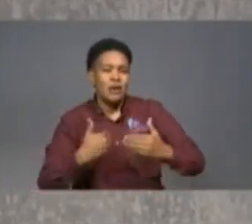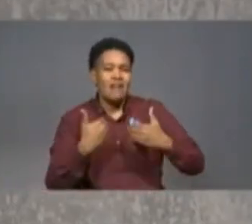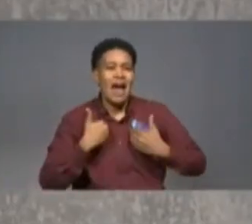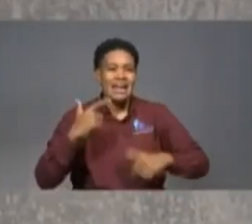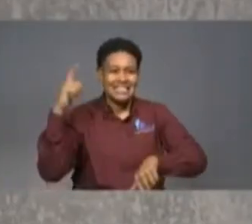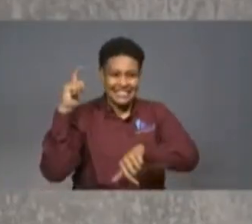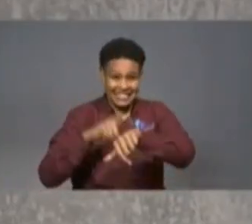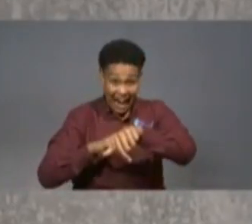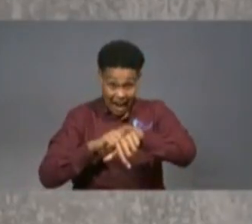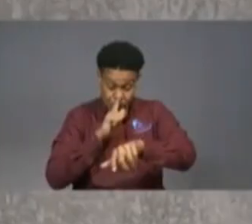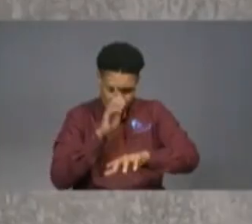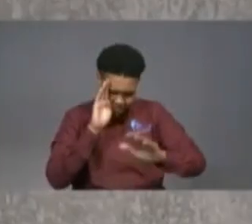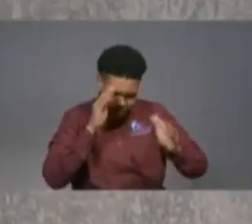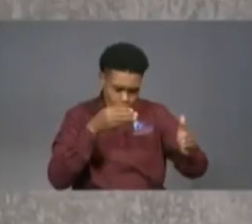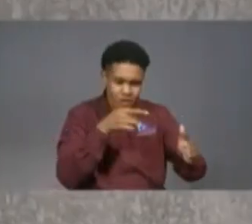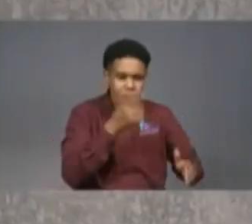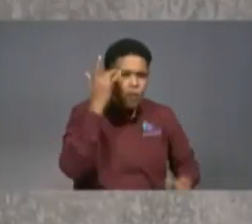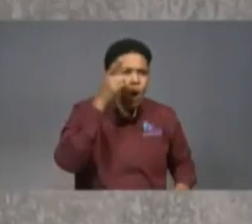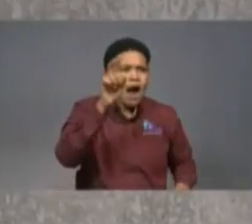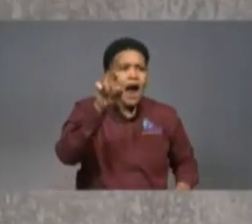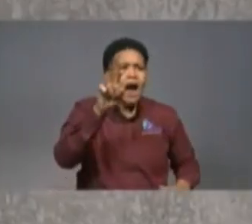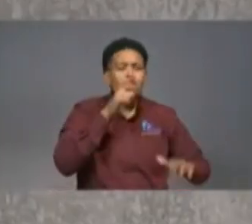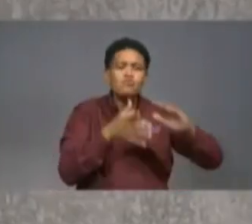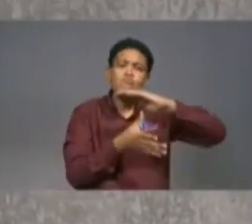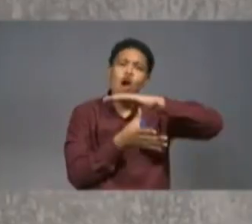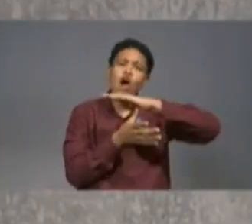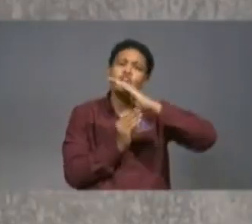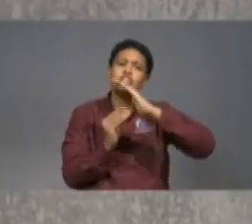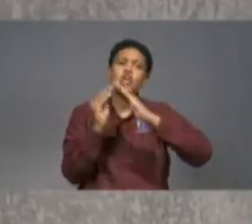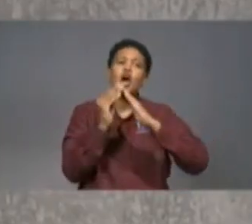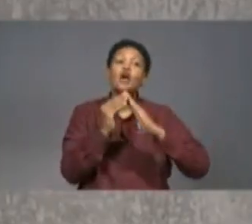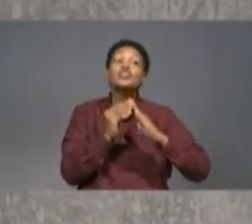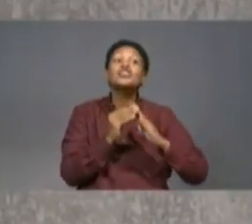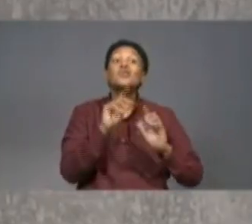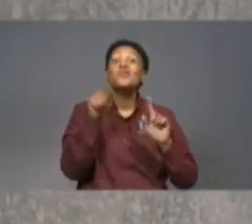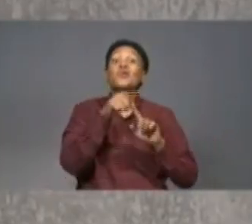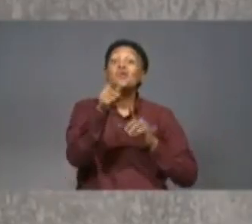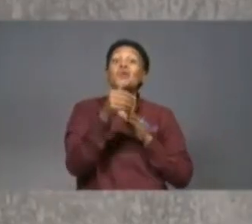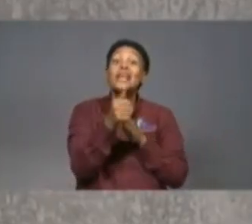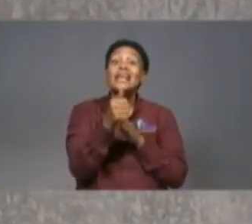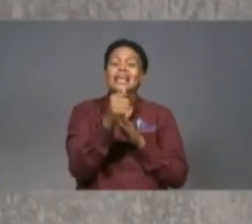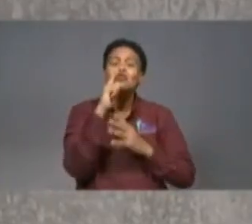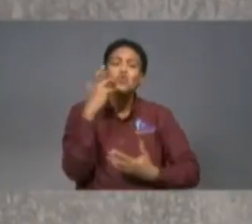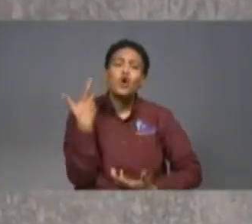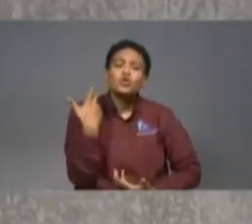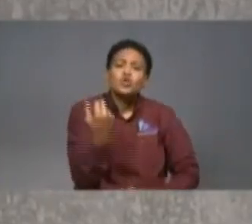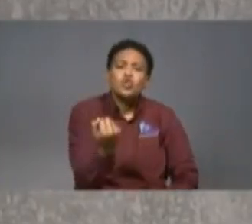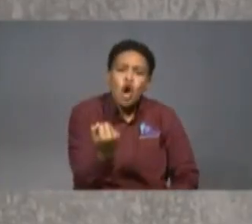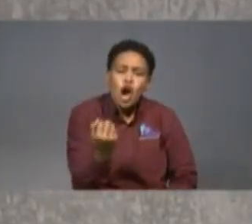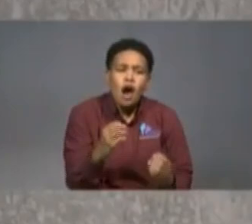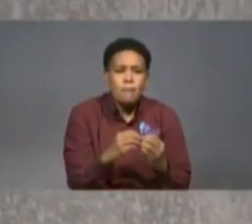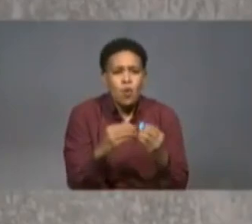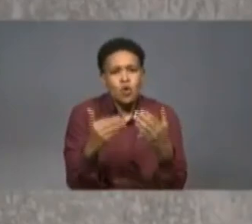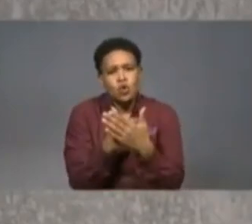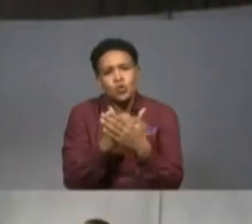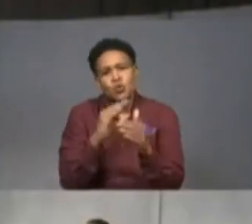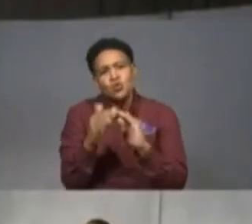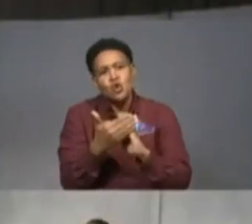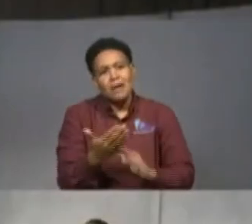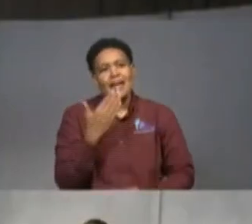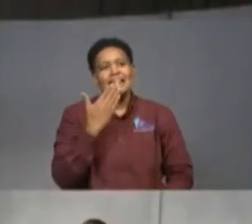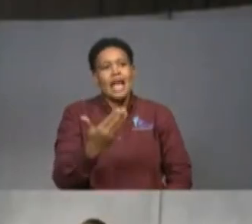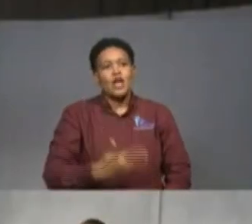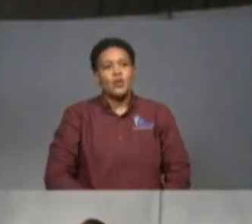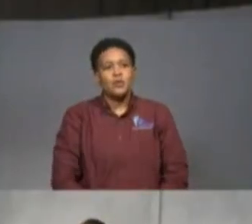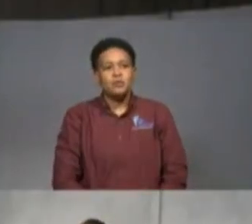time directed at that, because you have to prioritize when you are leading to a stronger and new Jamaica. Thank you so